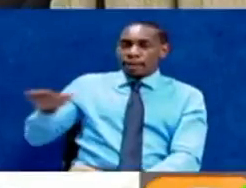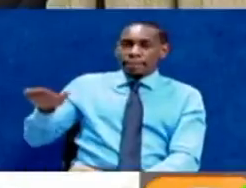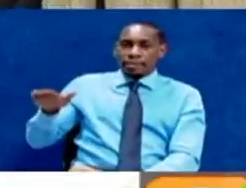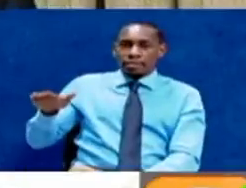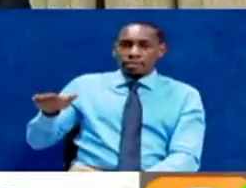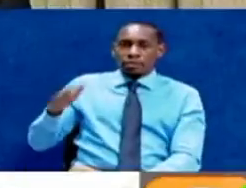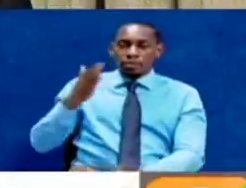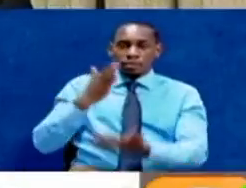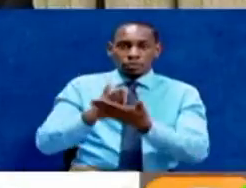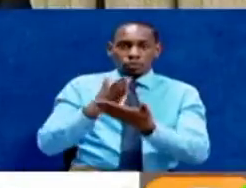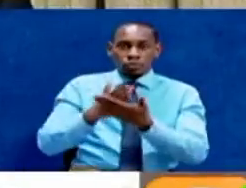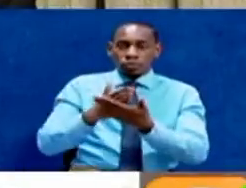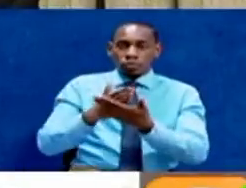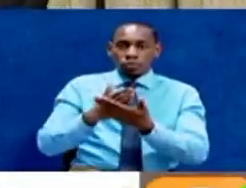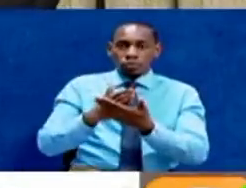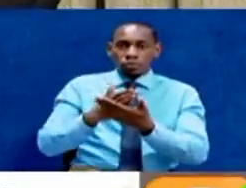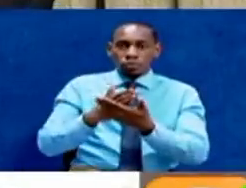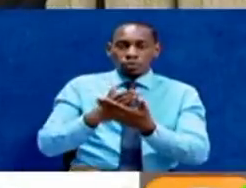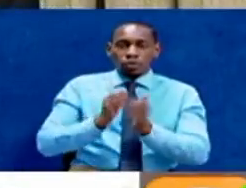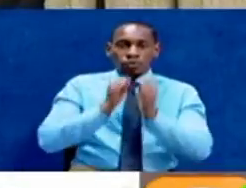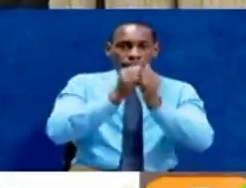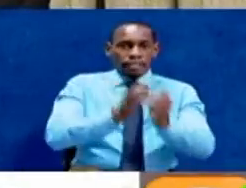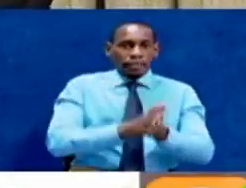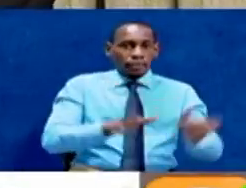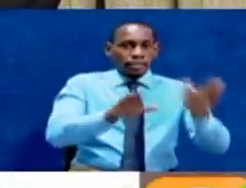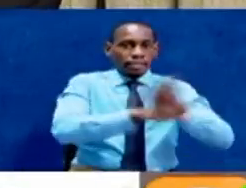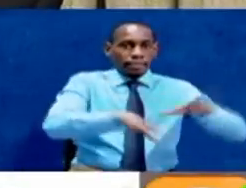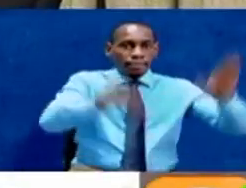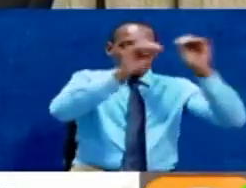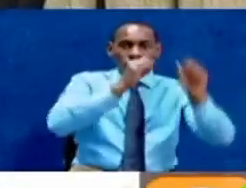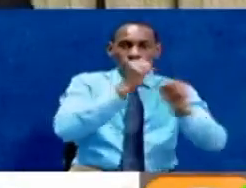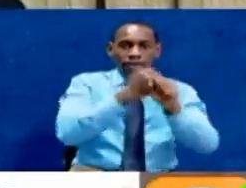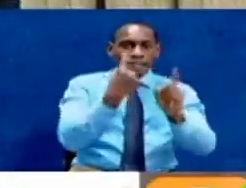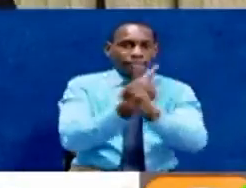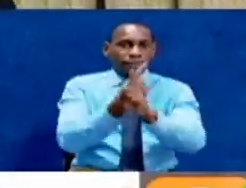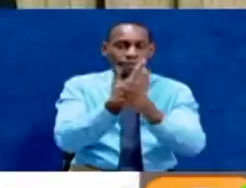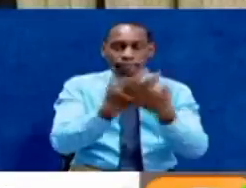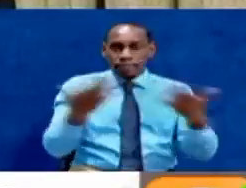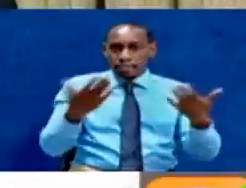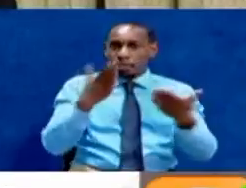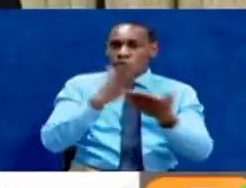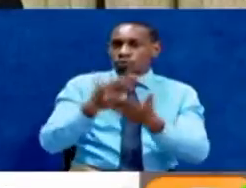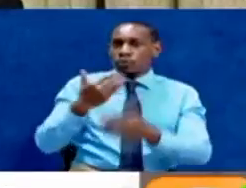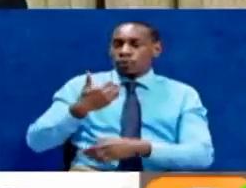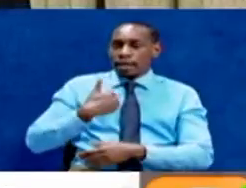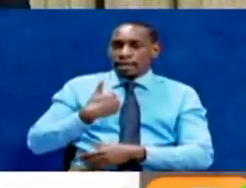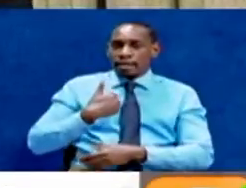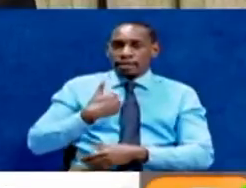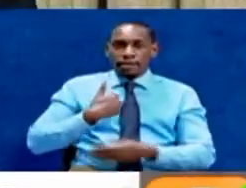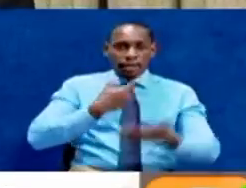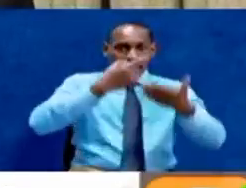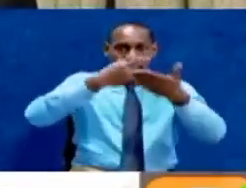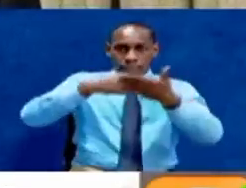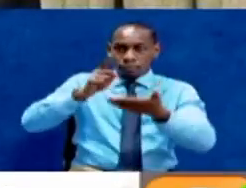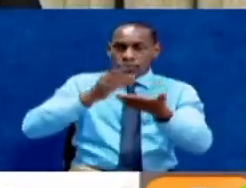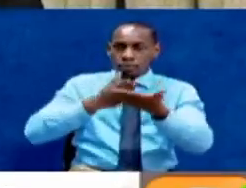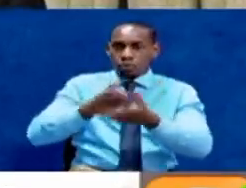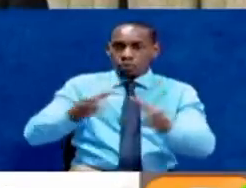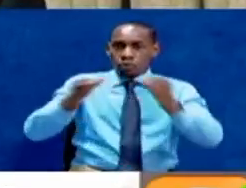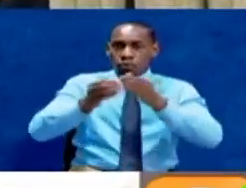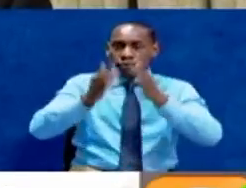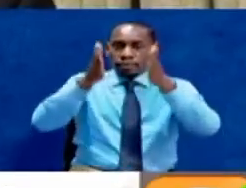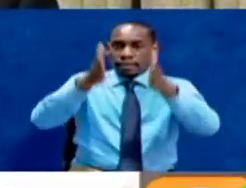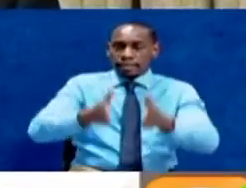were moving up and down with the deputy president going to do one or two things because we had already gotten authority from the party leader, who